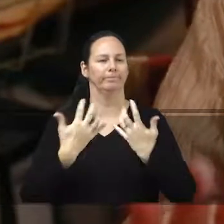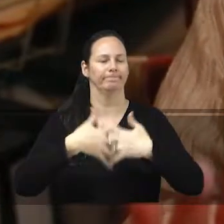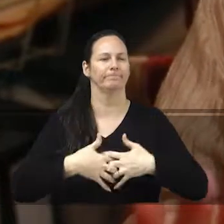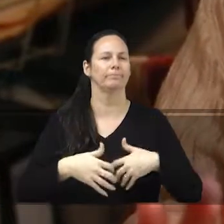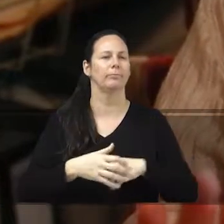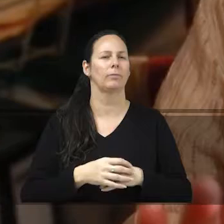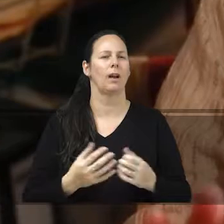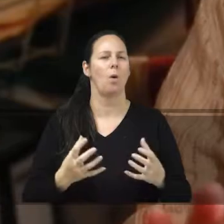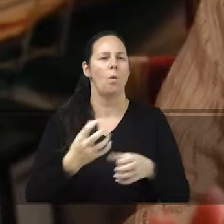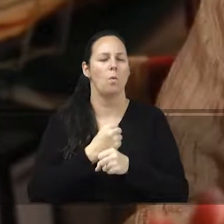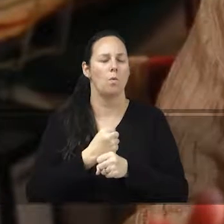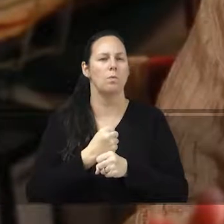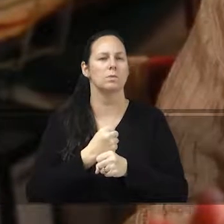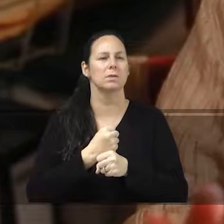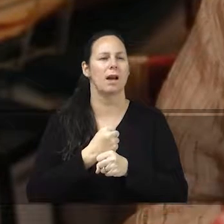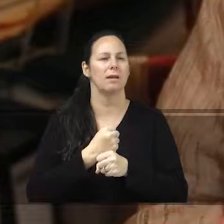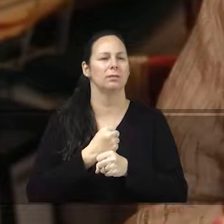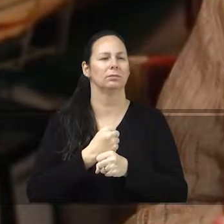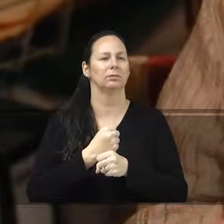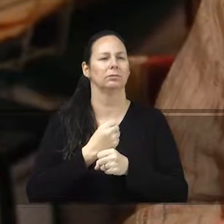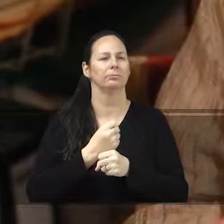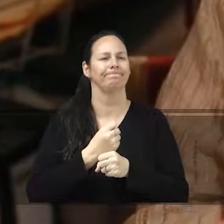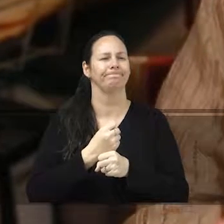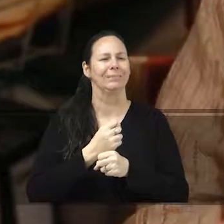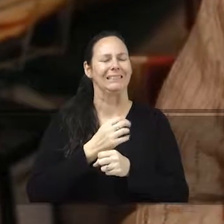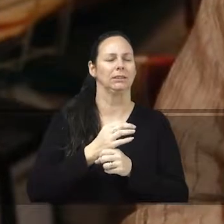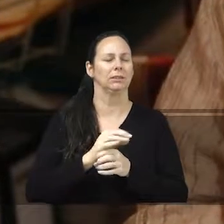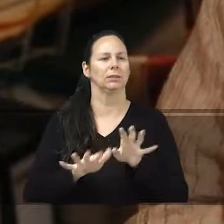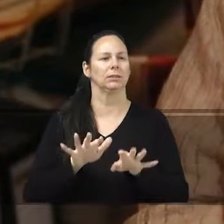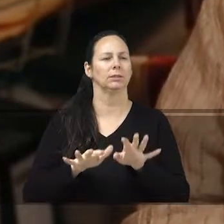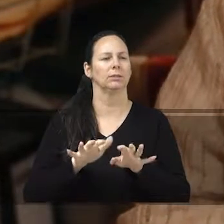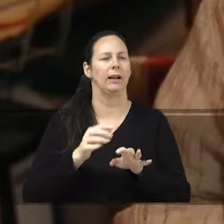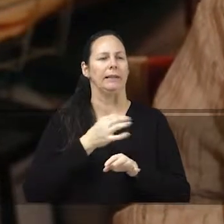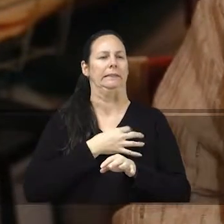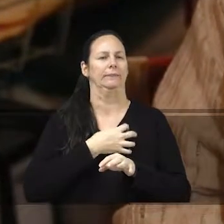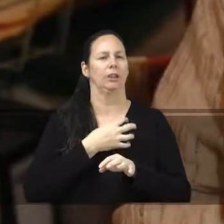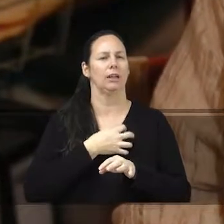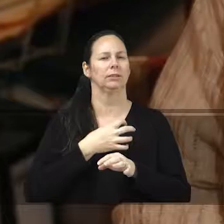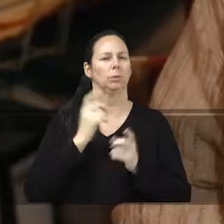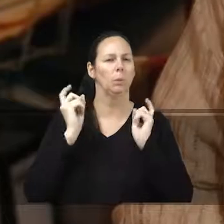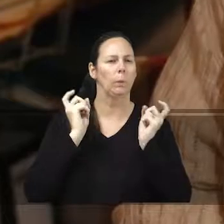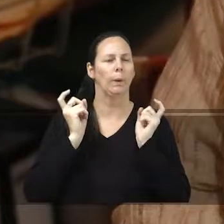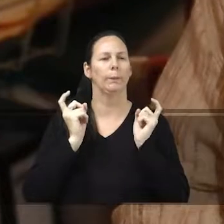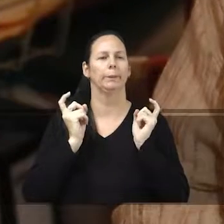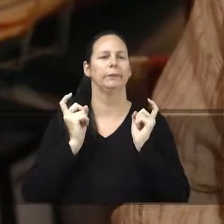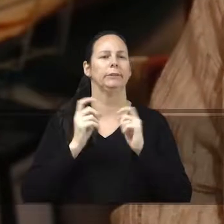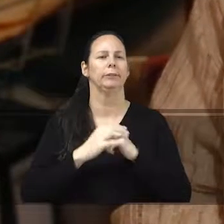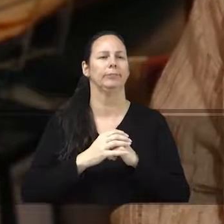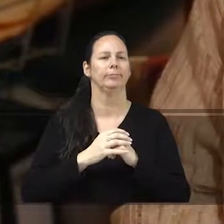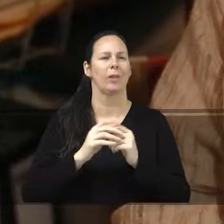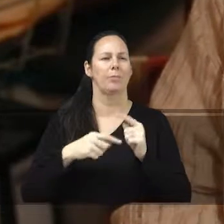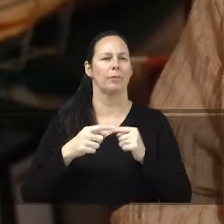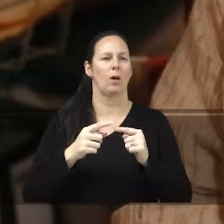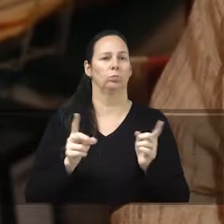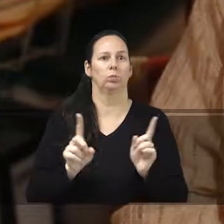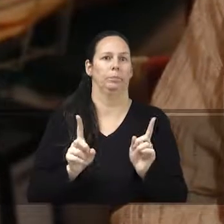really quite frightened and worried about what it would mean if there was too much change. And the others, epitomised, I